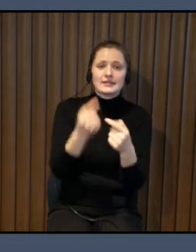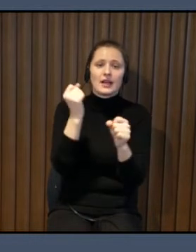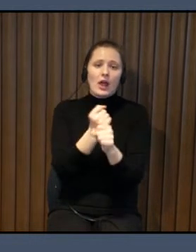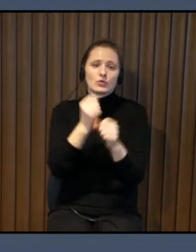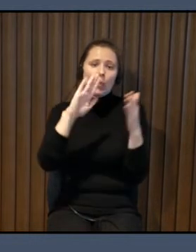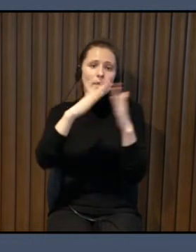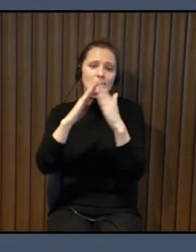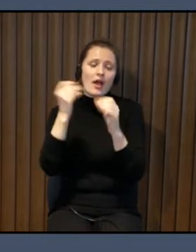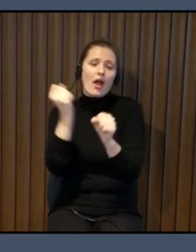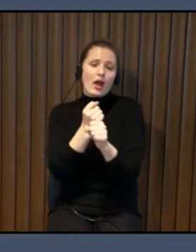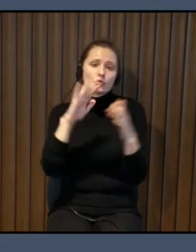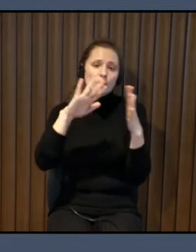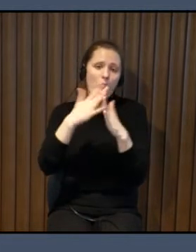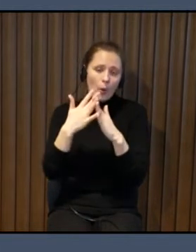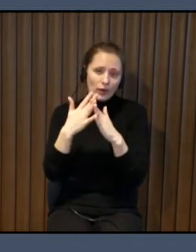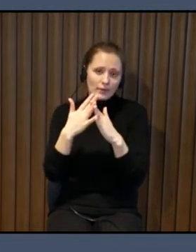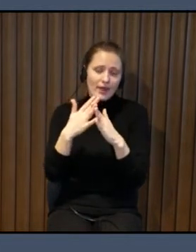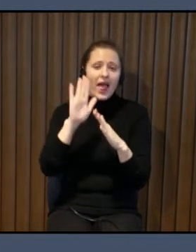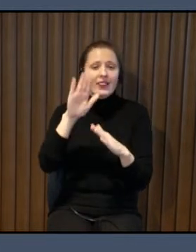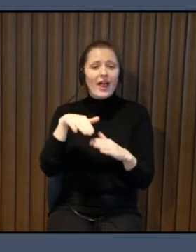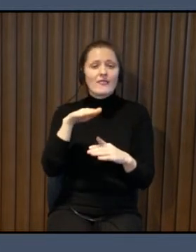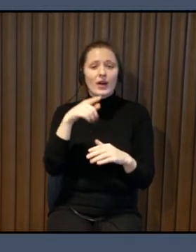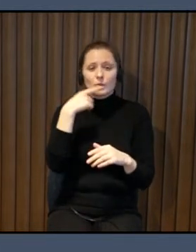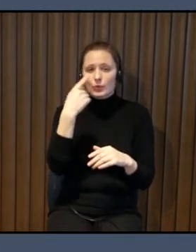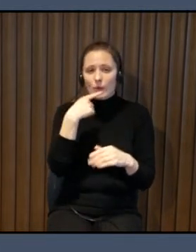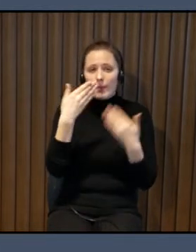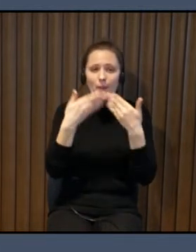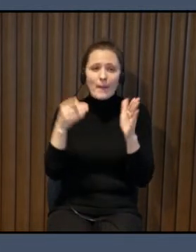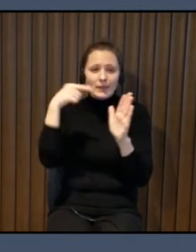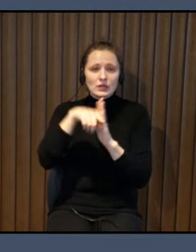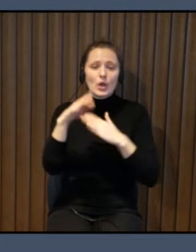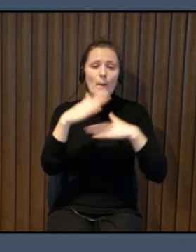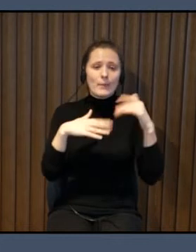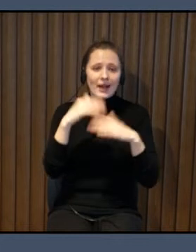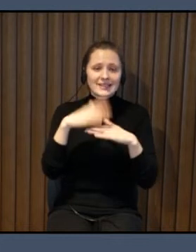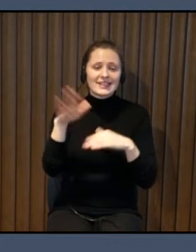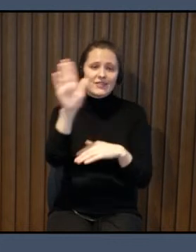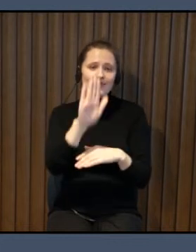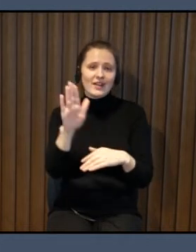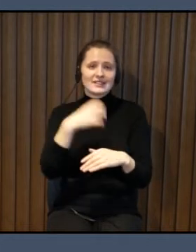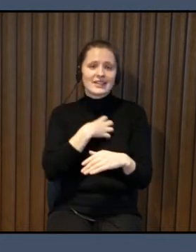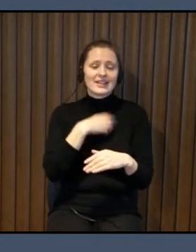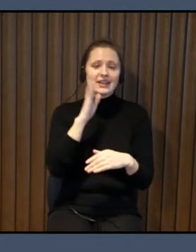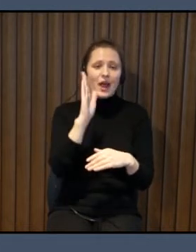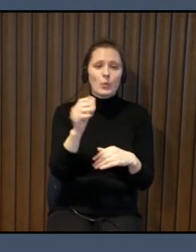Also, this accessibility concerns both city environment and rural environment. Also,